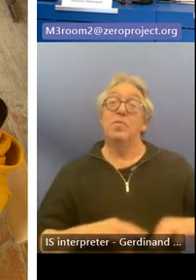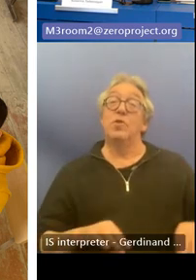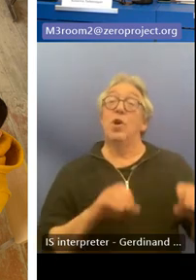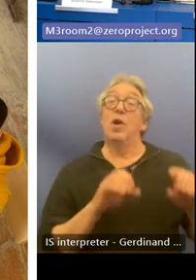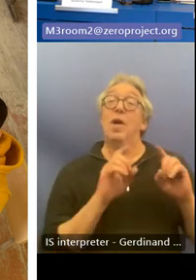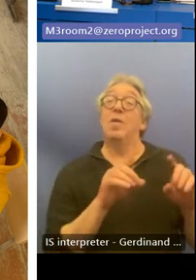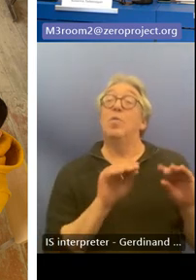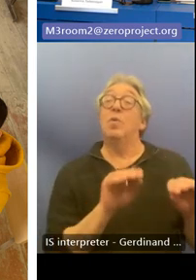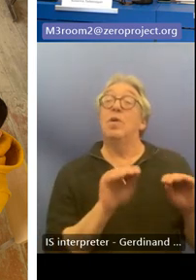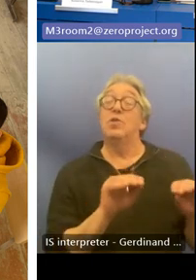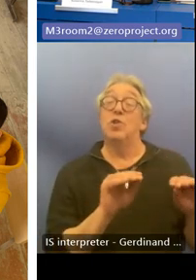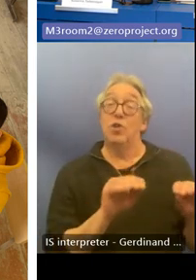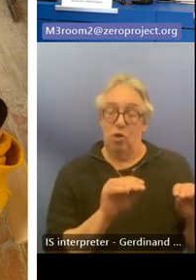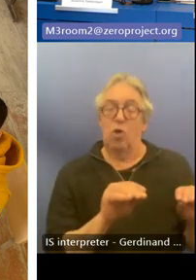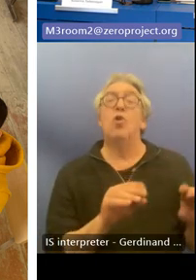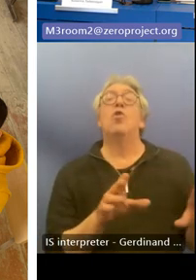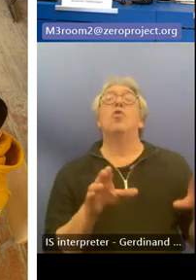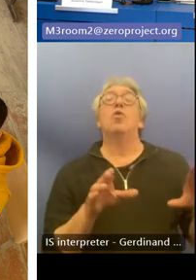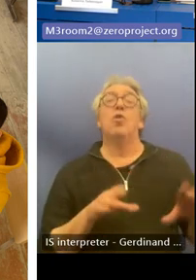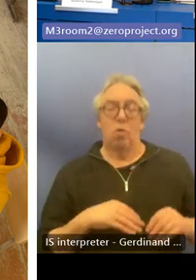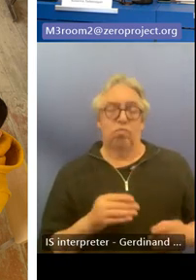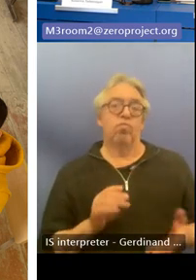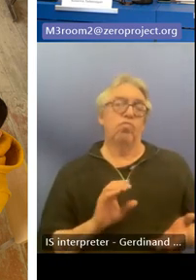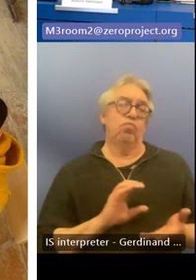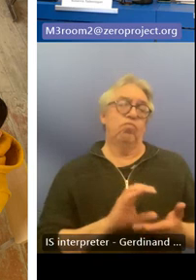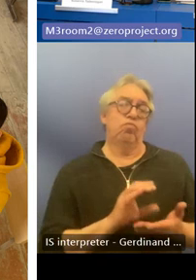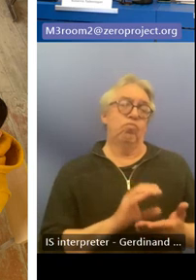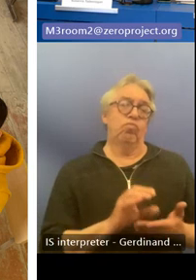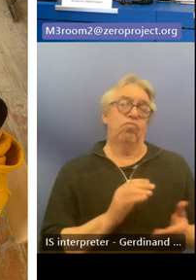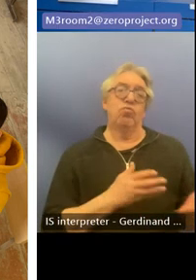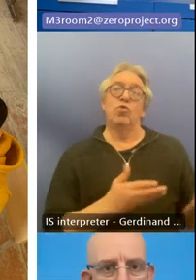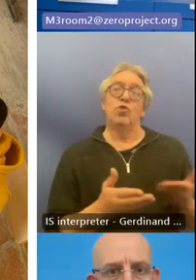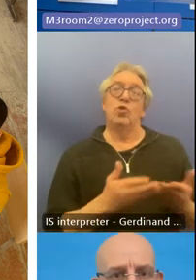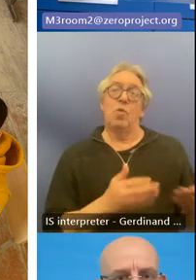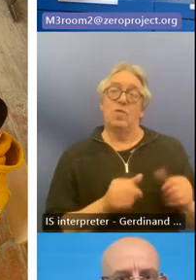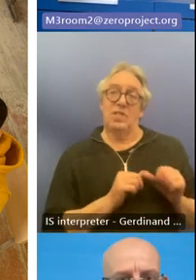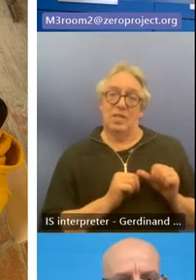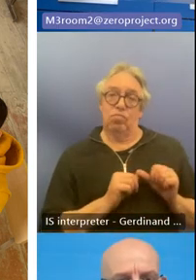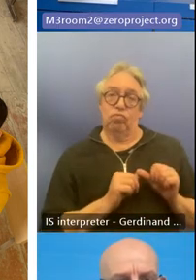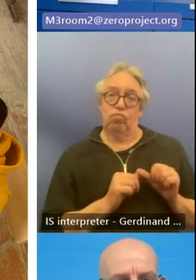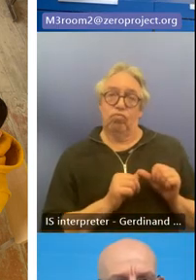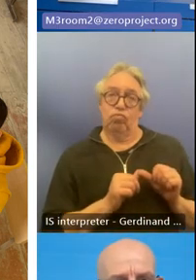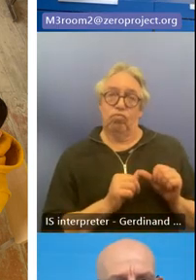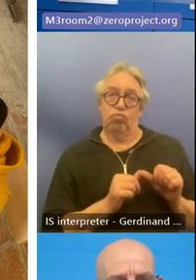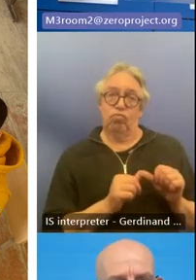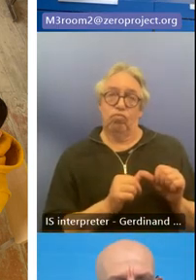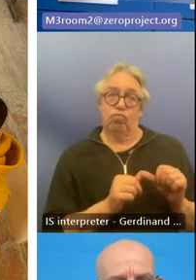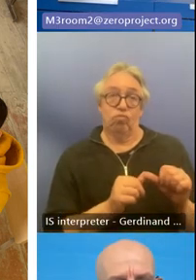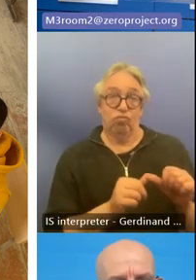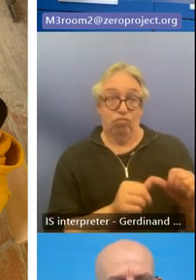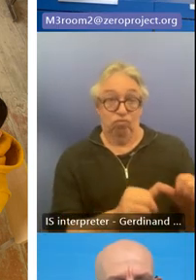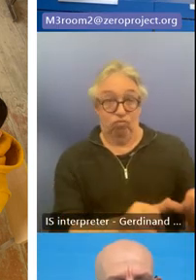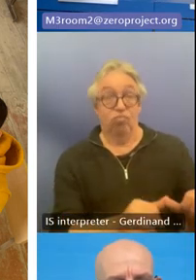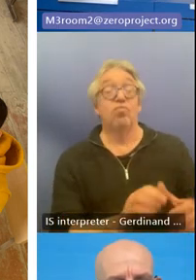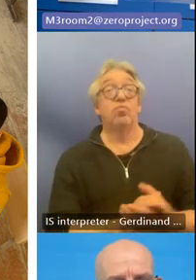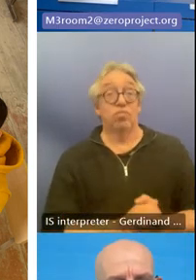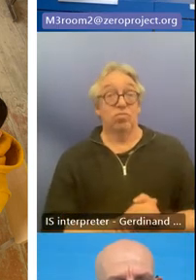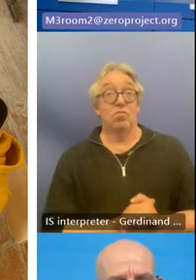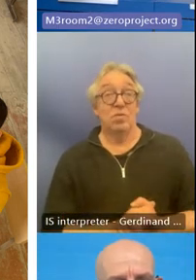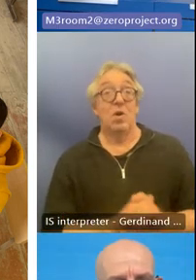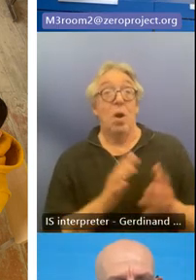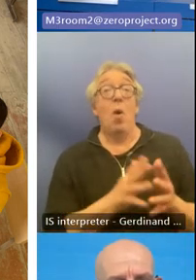took care of sustainability of its services, those services that are delegated to civil society organizations, because